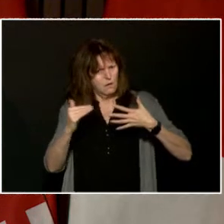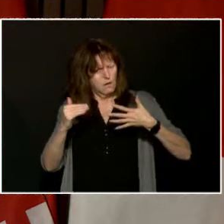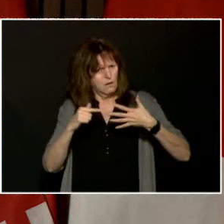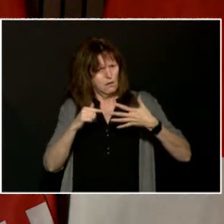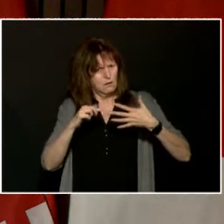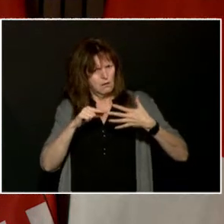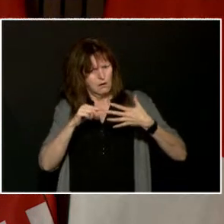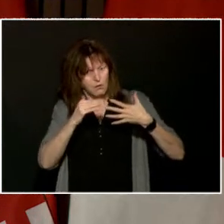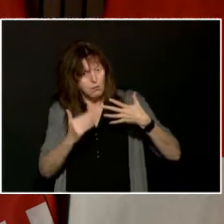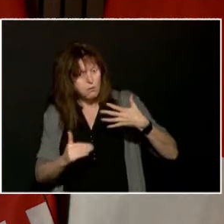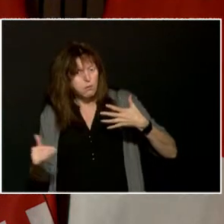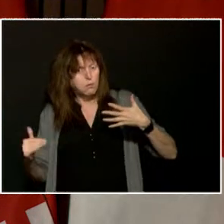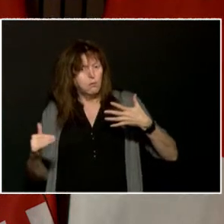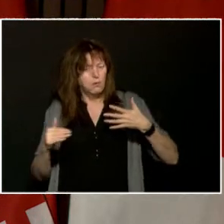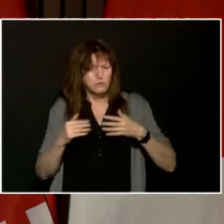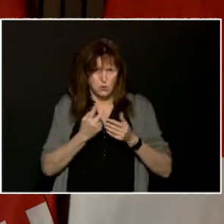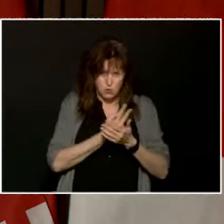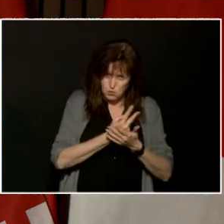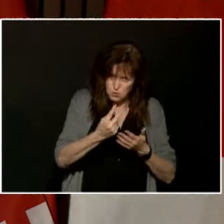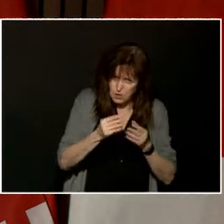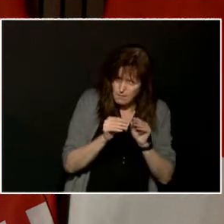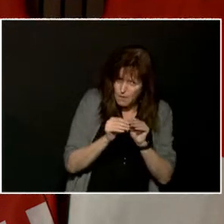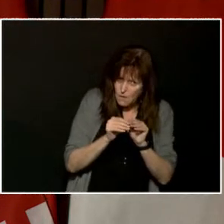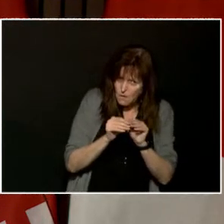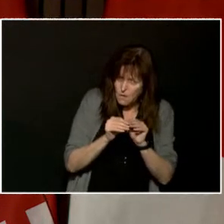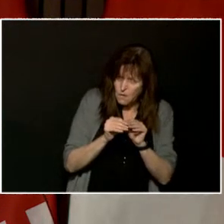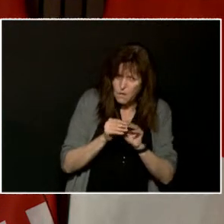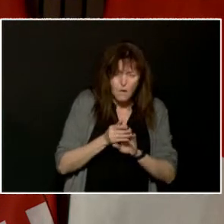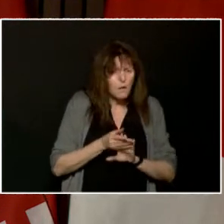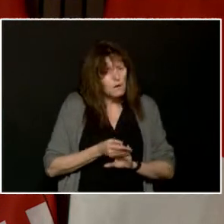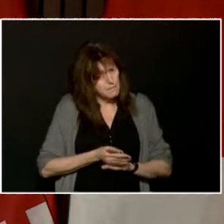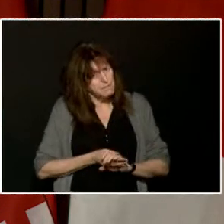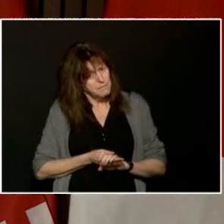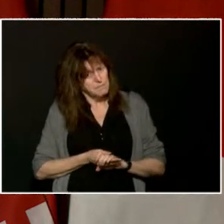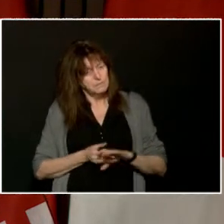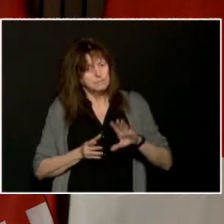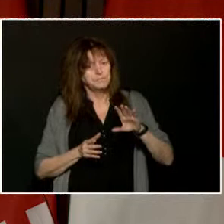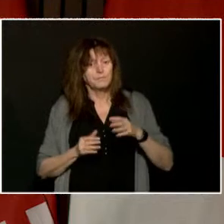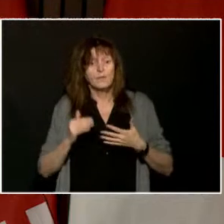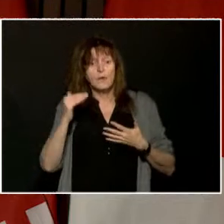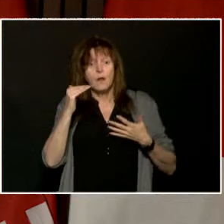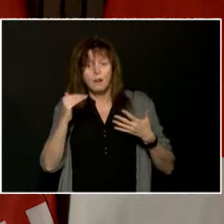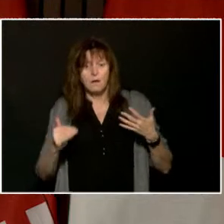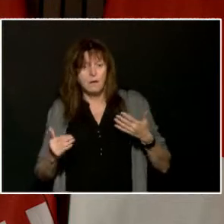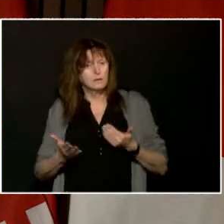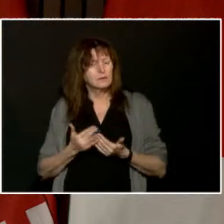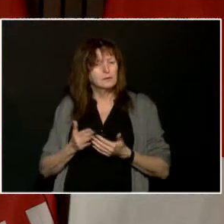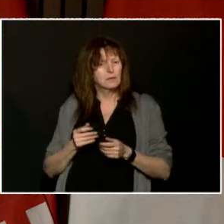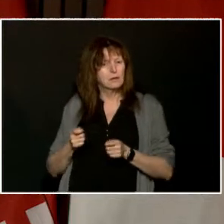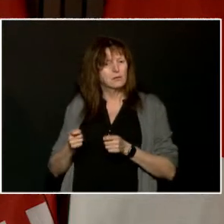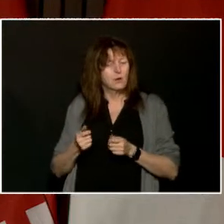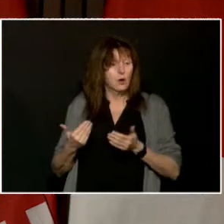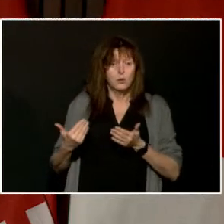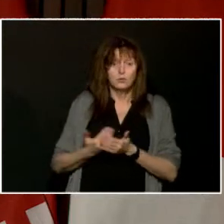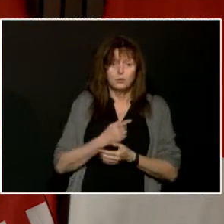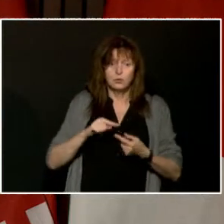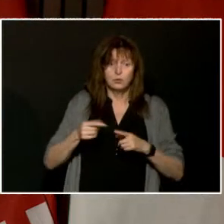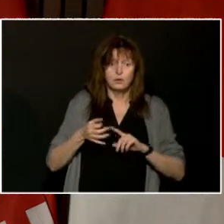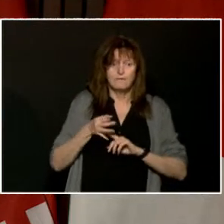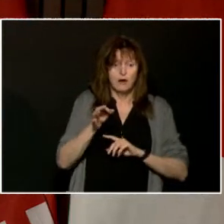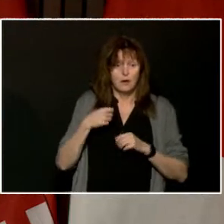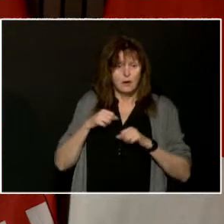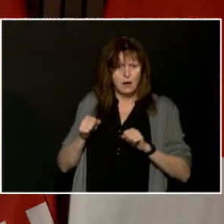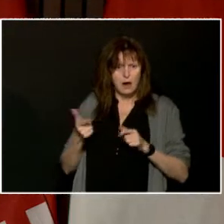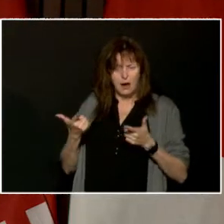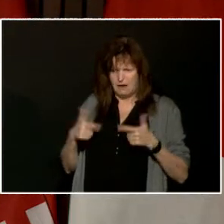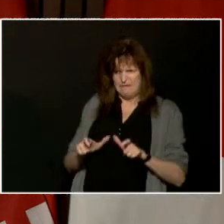note, though, is that the lower it gets, the easier it is to control when things like new variants enter. And so there's the payoff of lower cases, but there's also